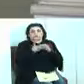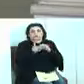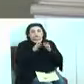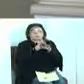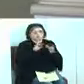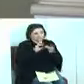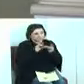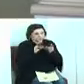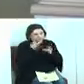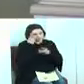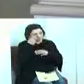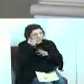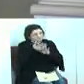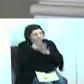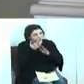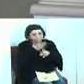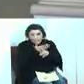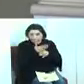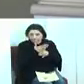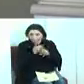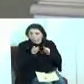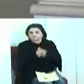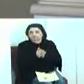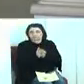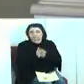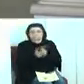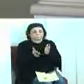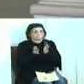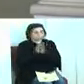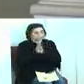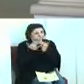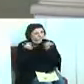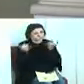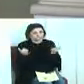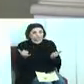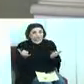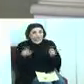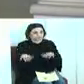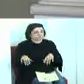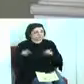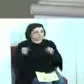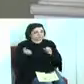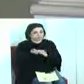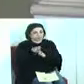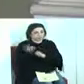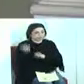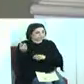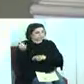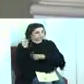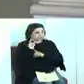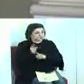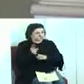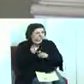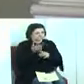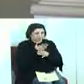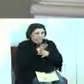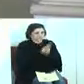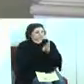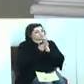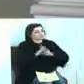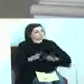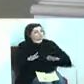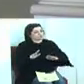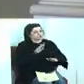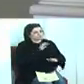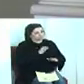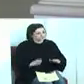share with us. I'm going to ask you now to take a few moments and greet your neighbor, share the peace of Christ one